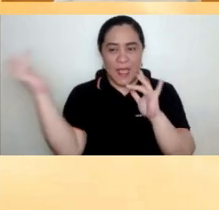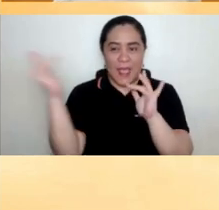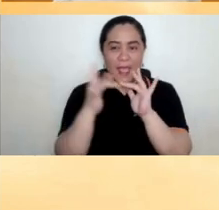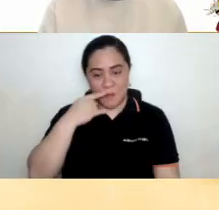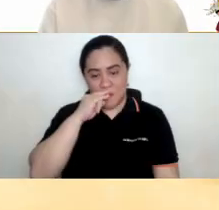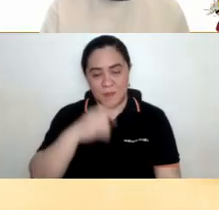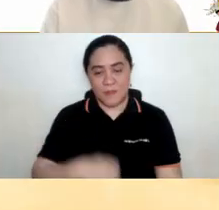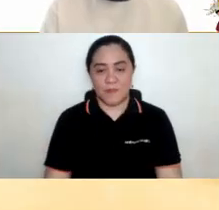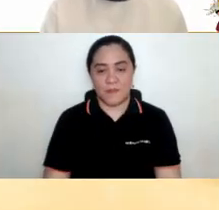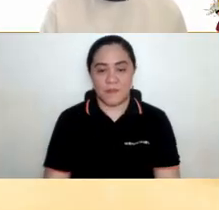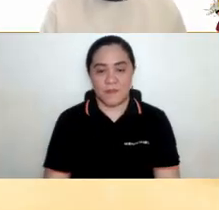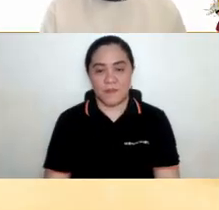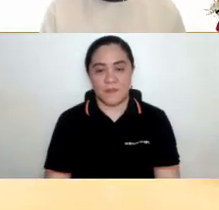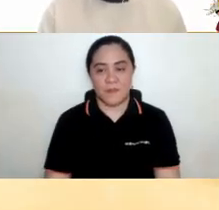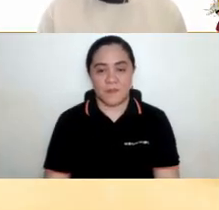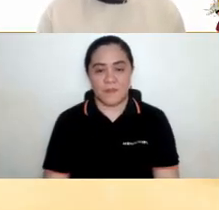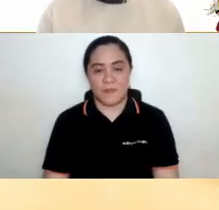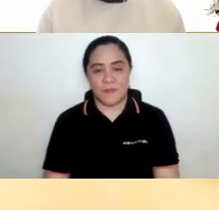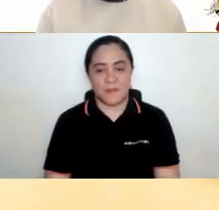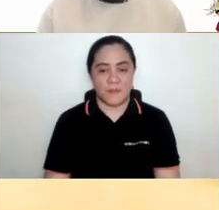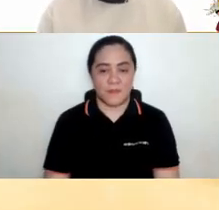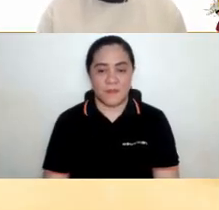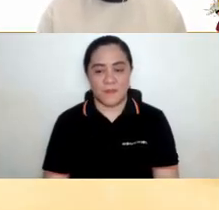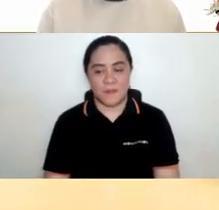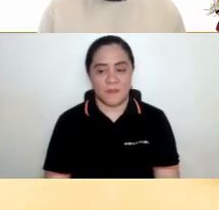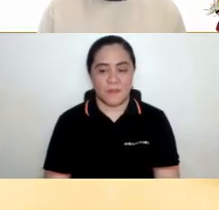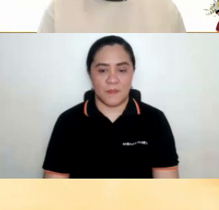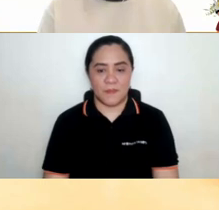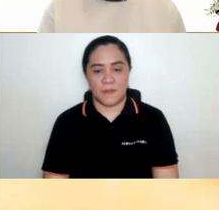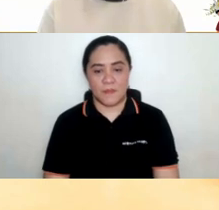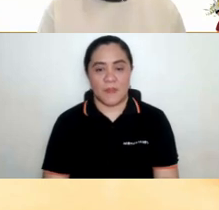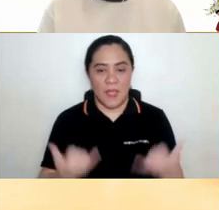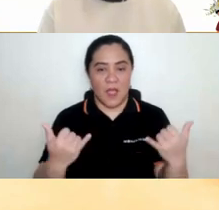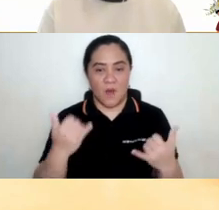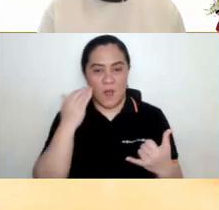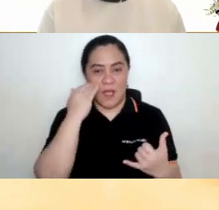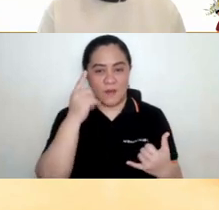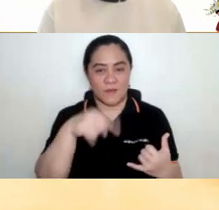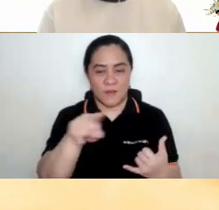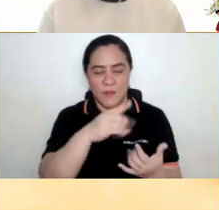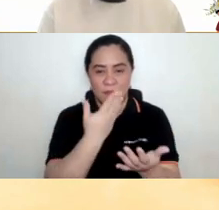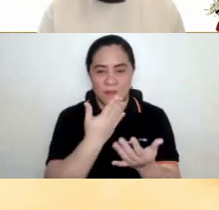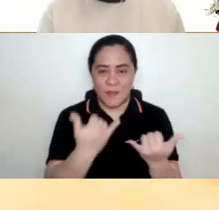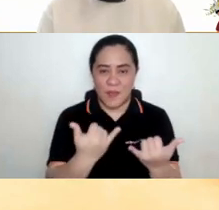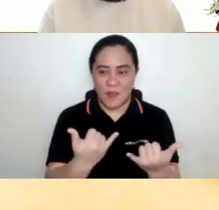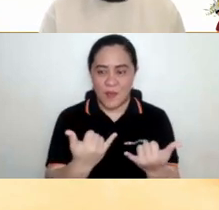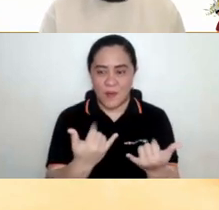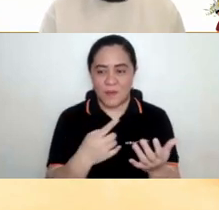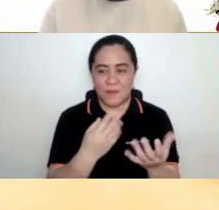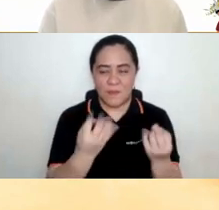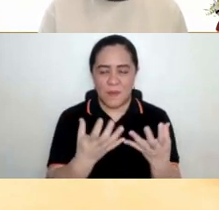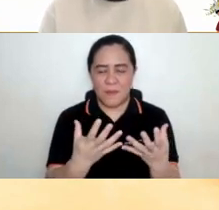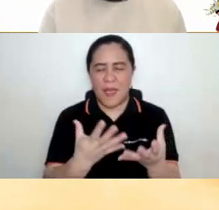anxious brain. And right now, I know our discussions have already been very rich and